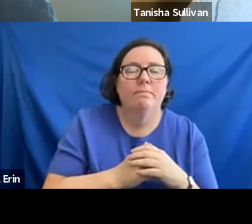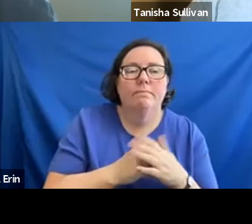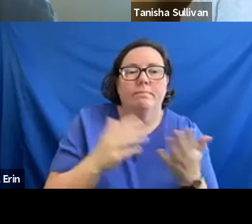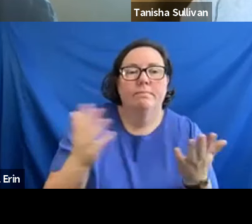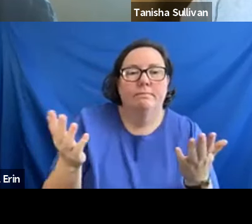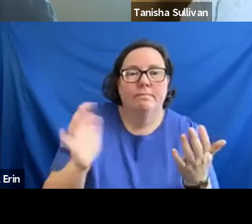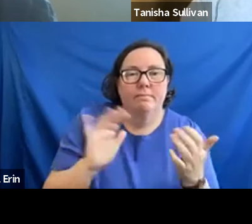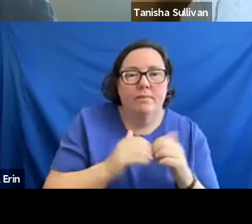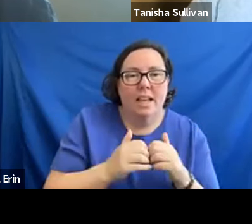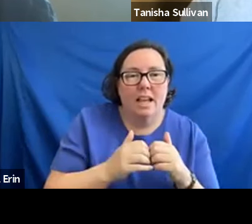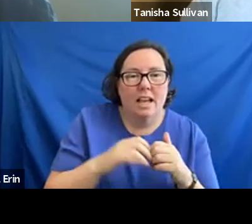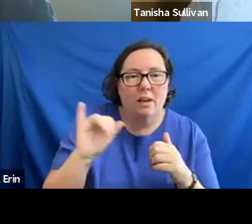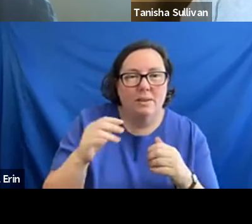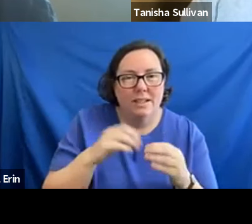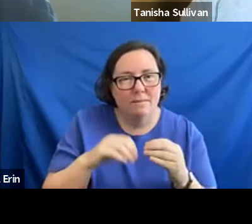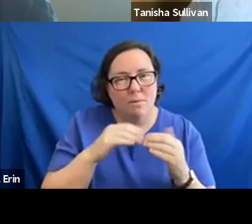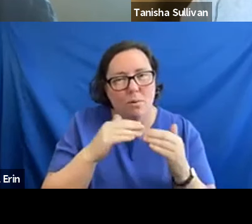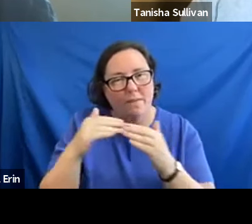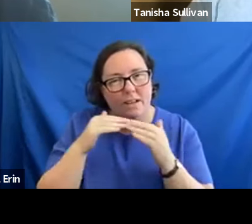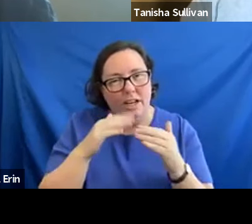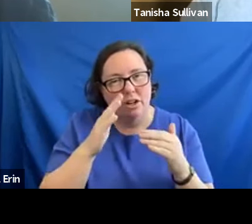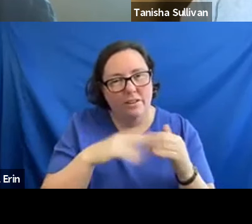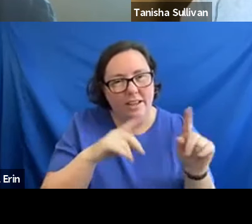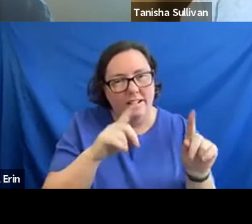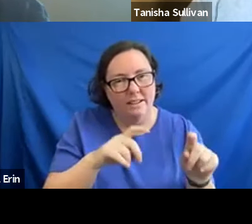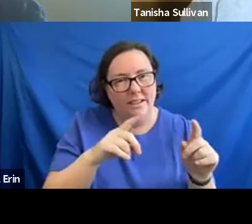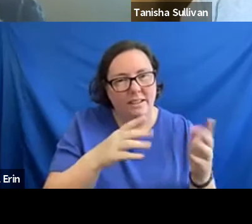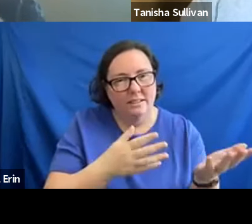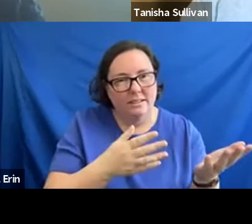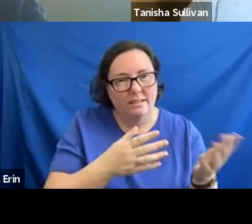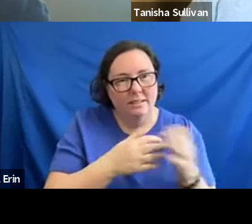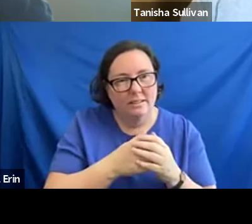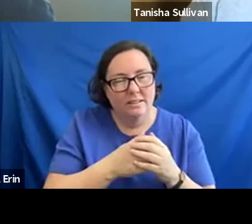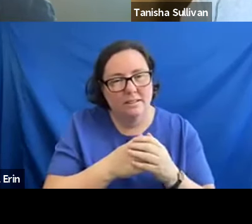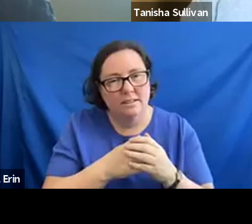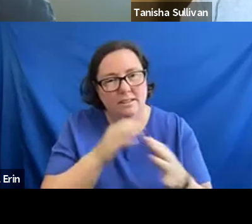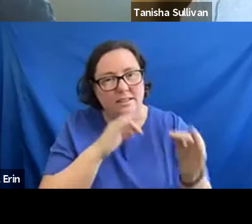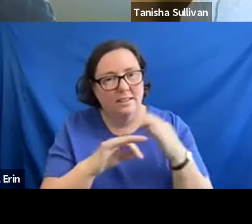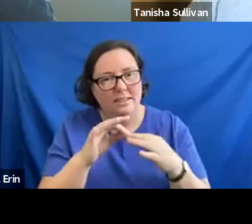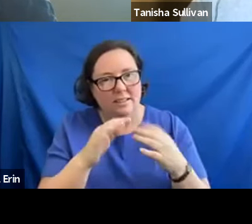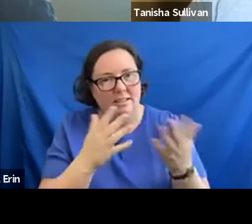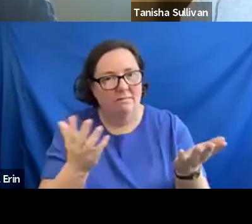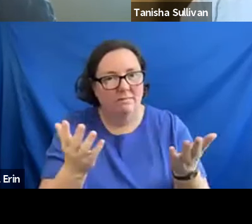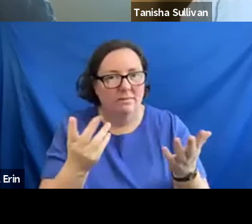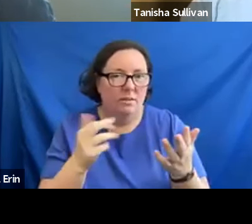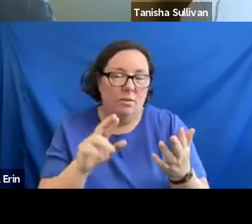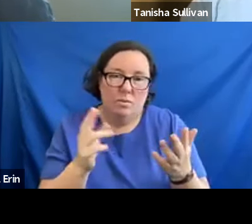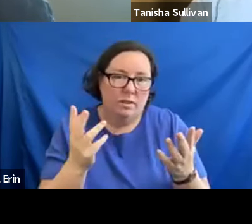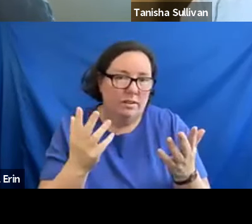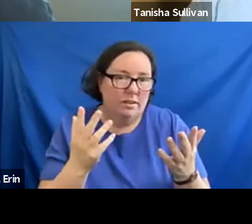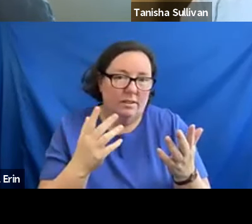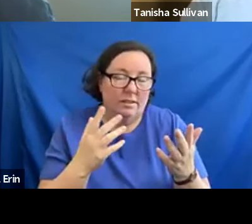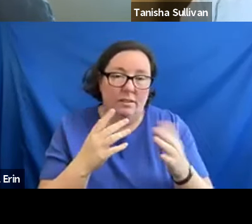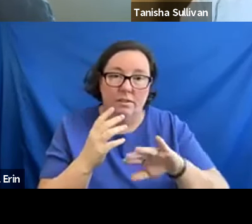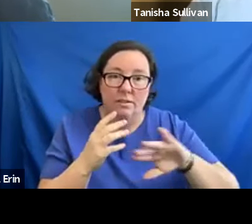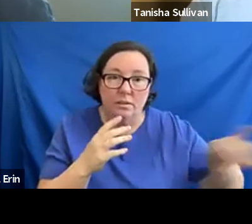How is that more fair than not having some method where